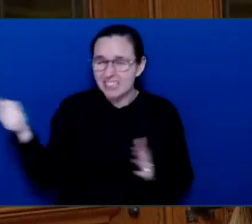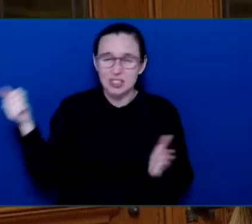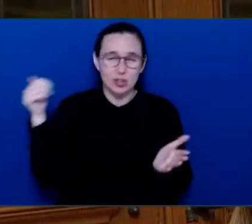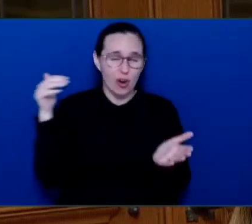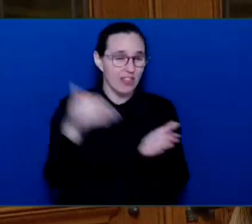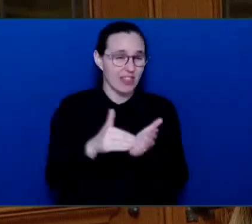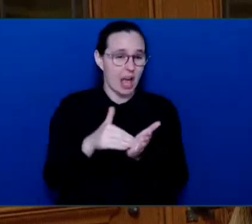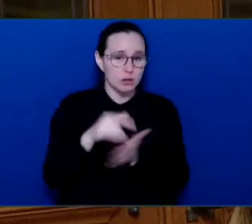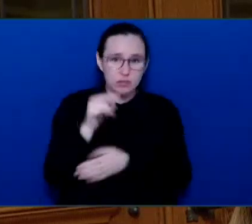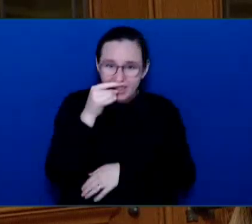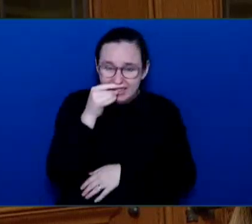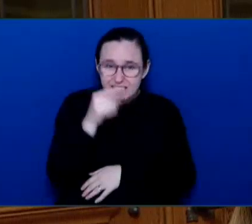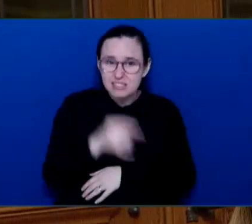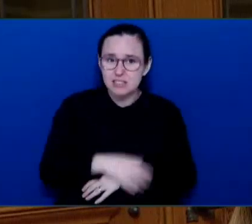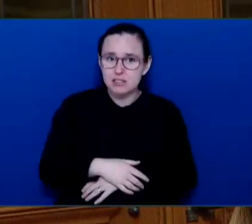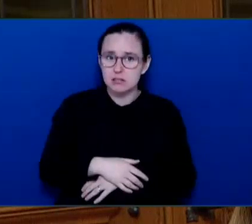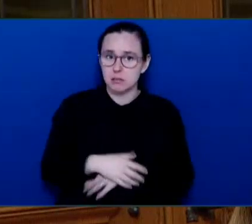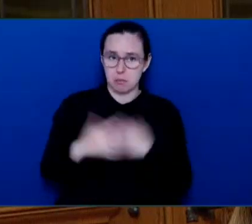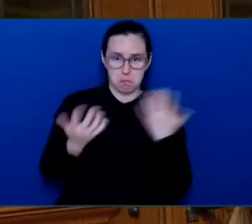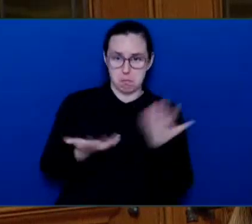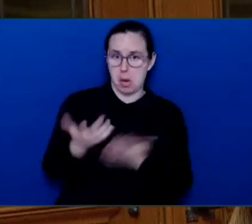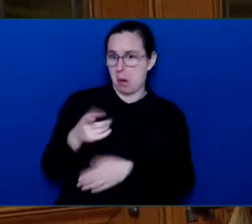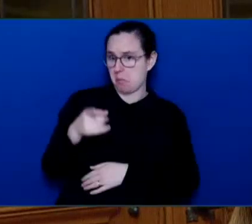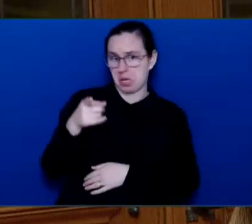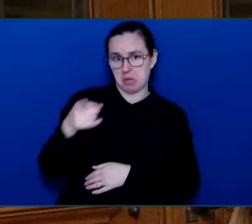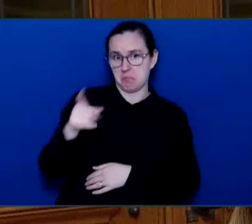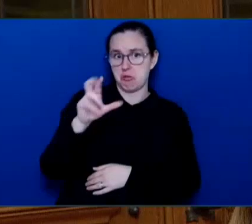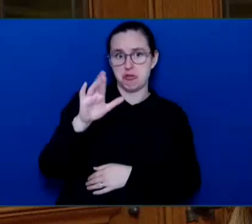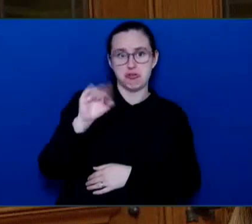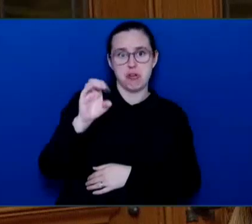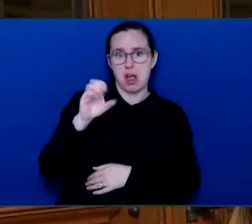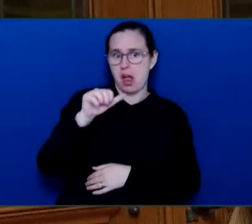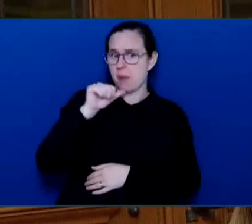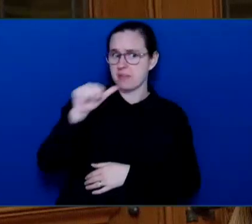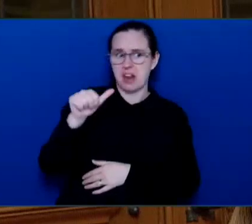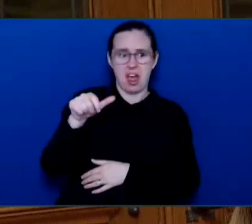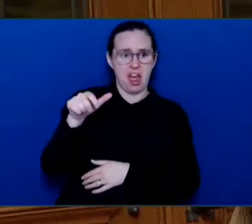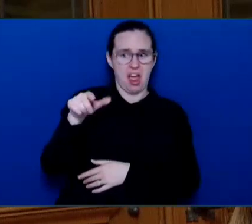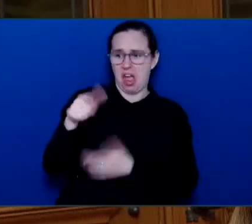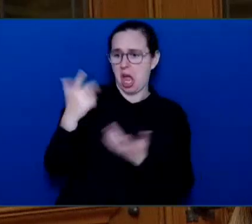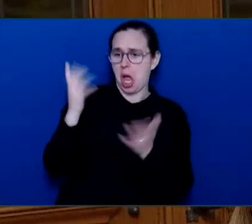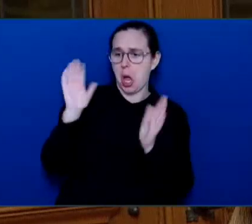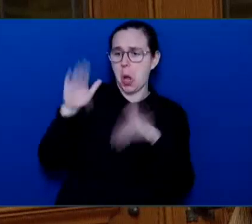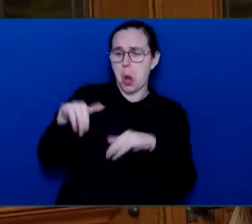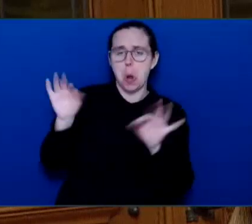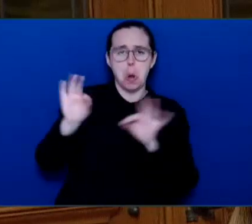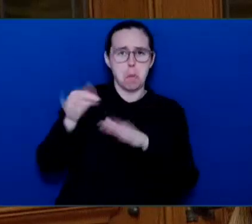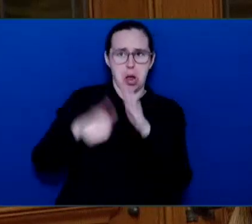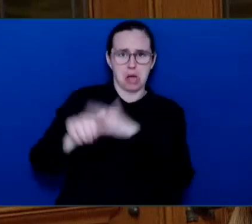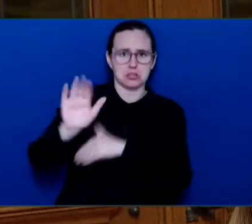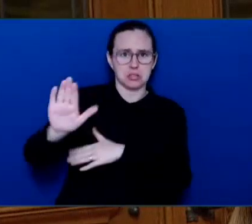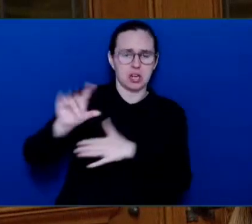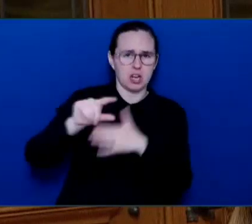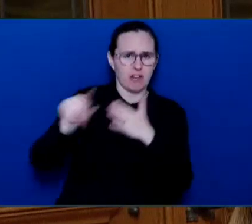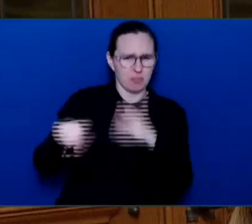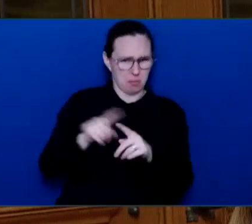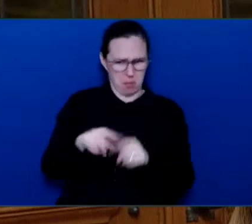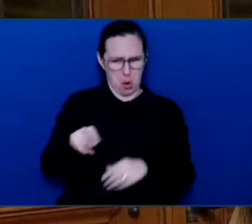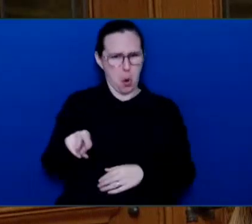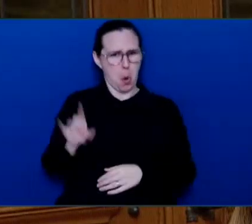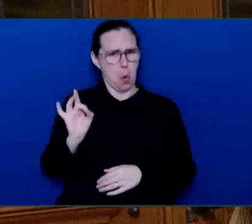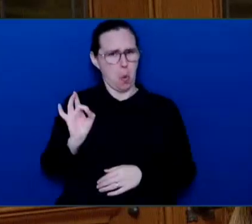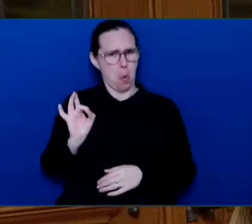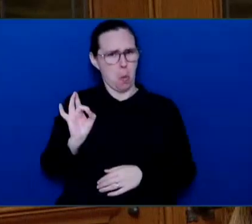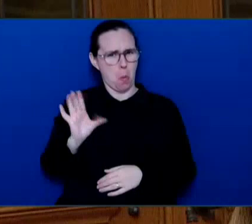The question to this NDP Premier, is it ethical for government to buy safe supply drugs from a